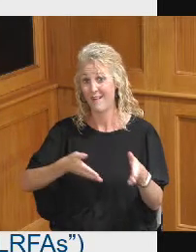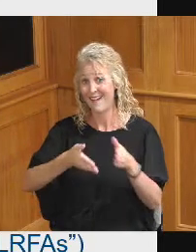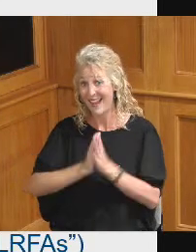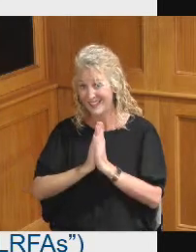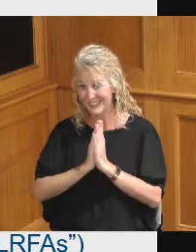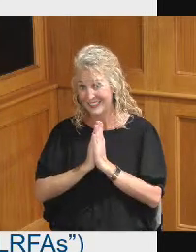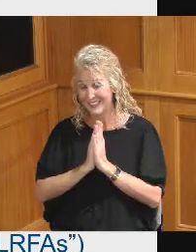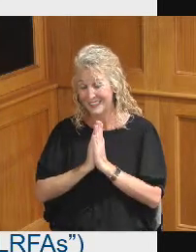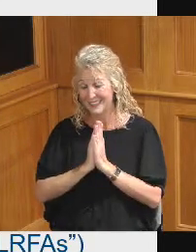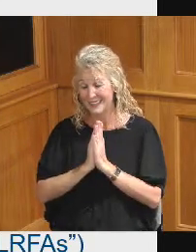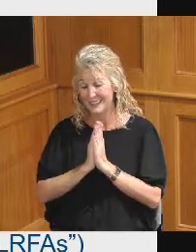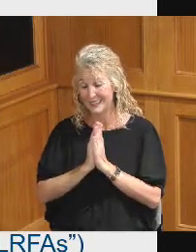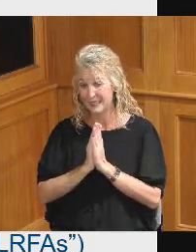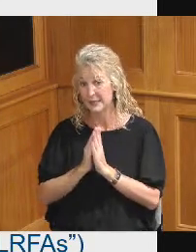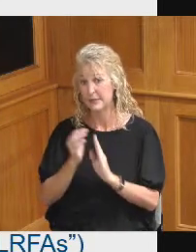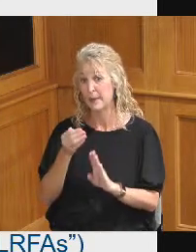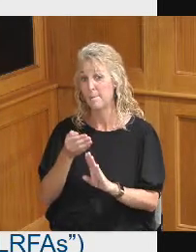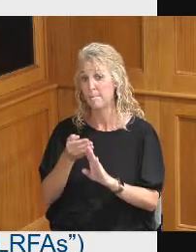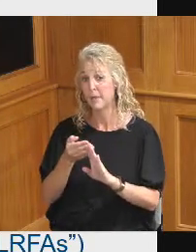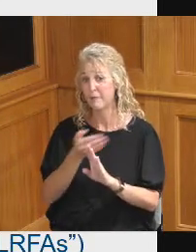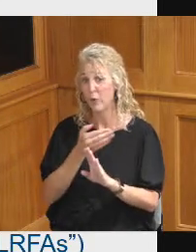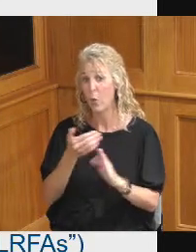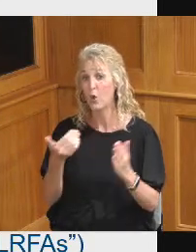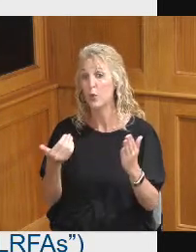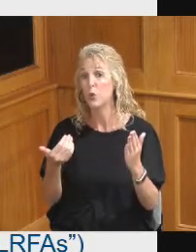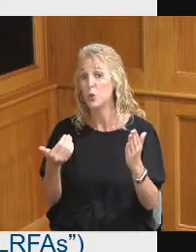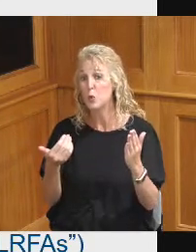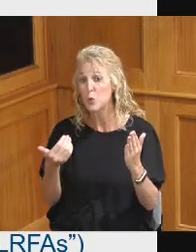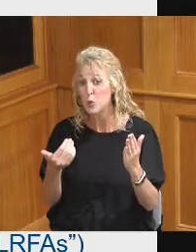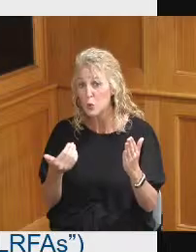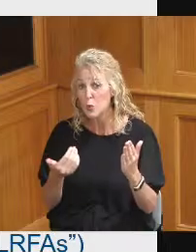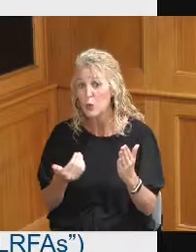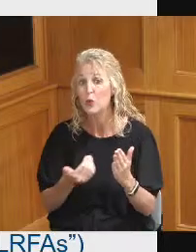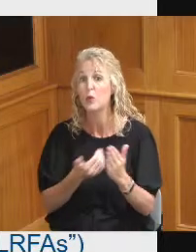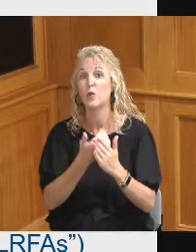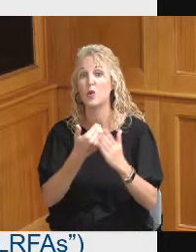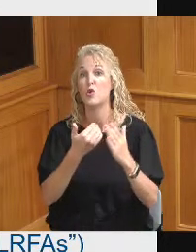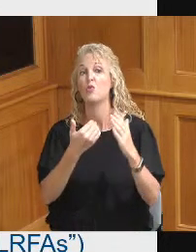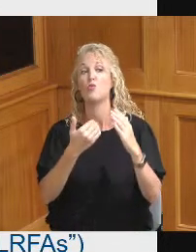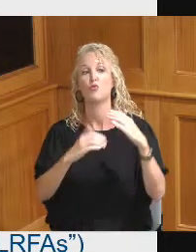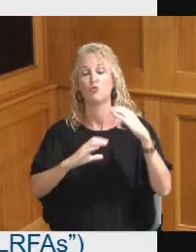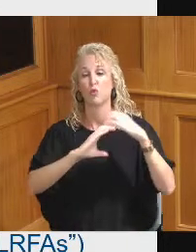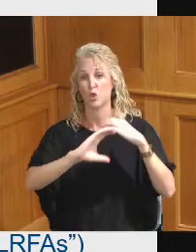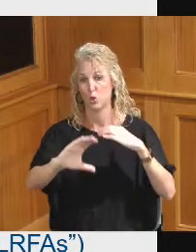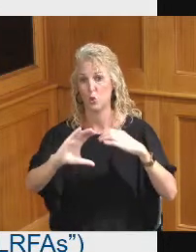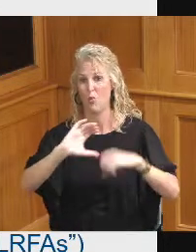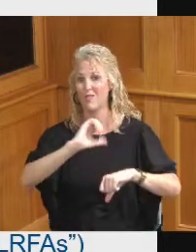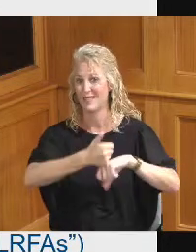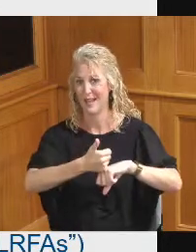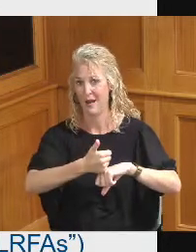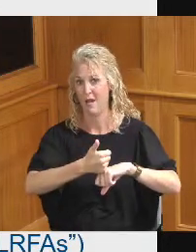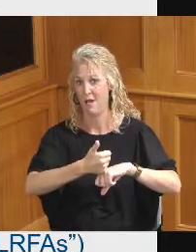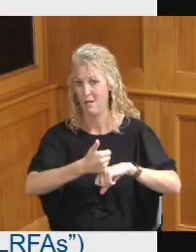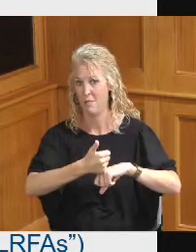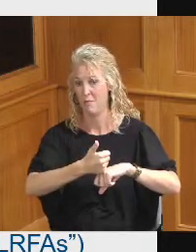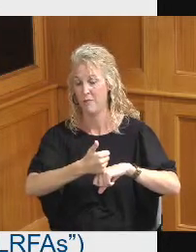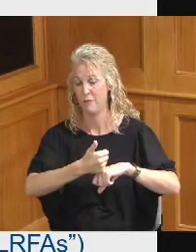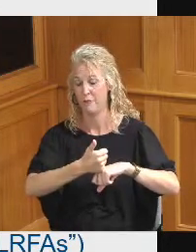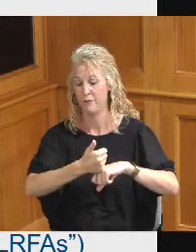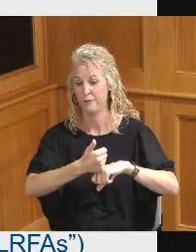cases is, before we allow new flow or increased flow from an existing